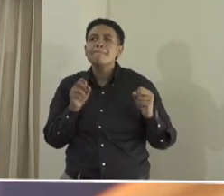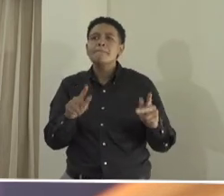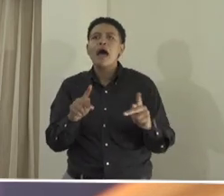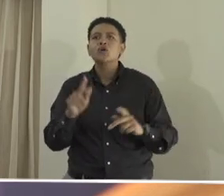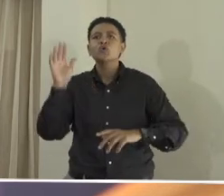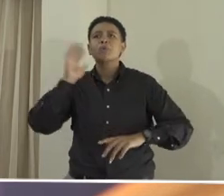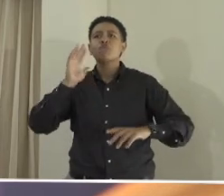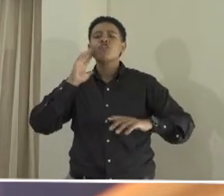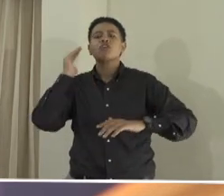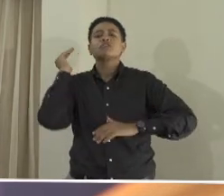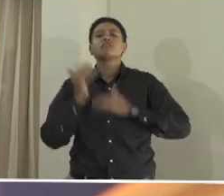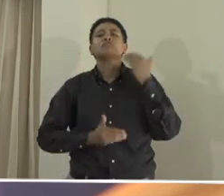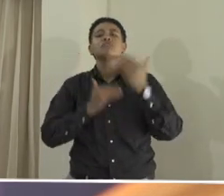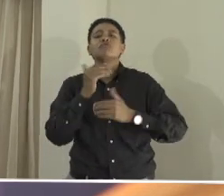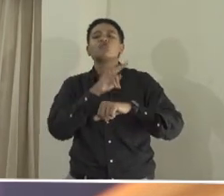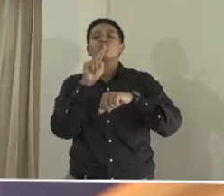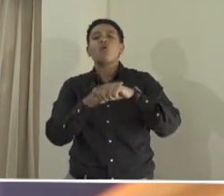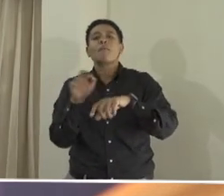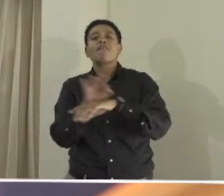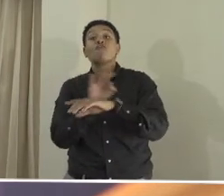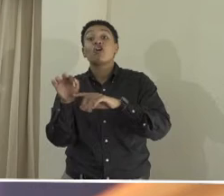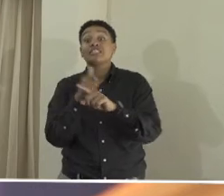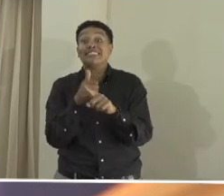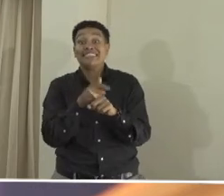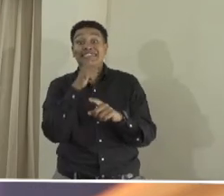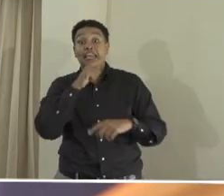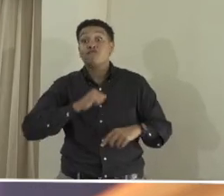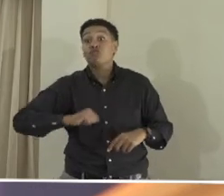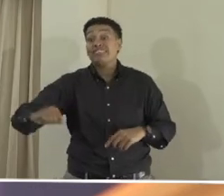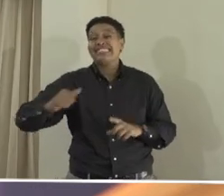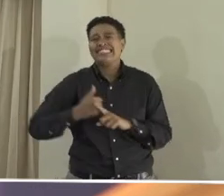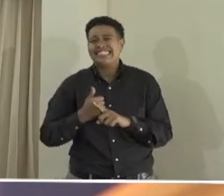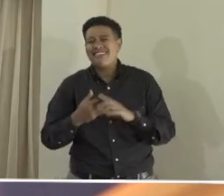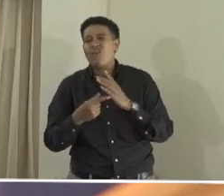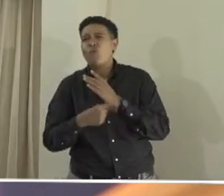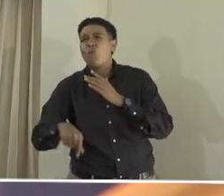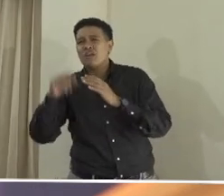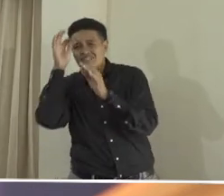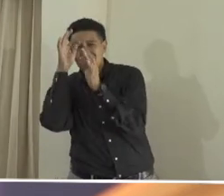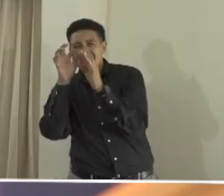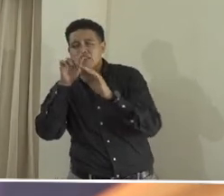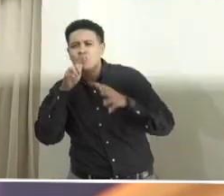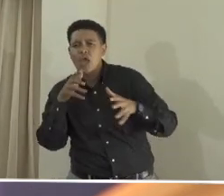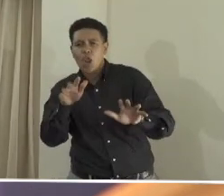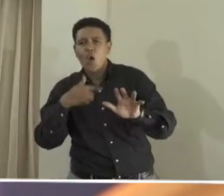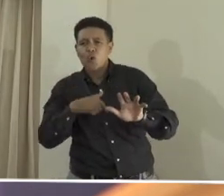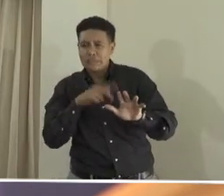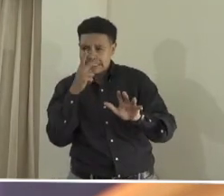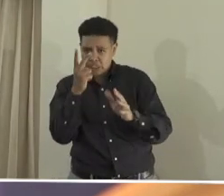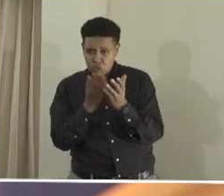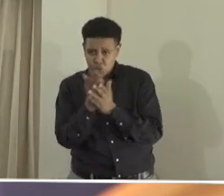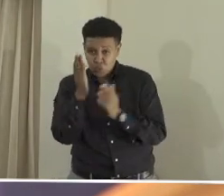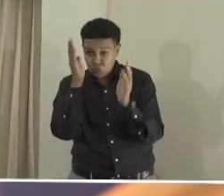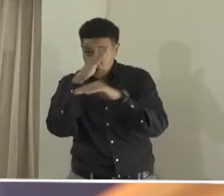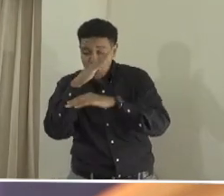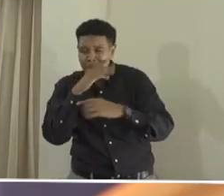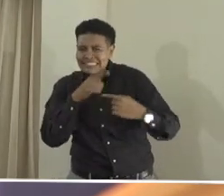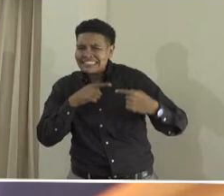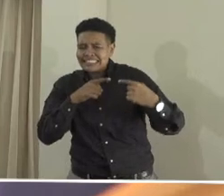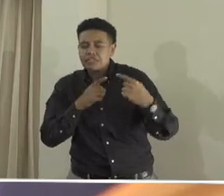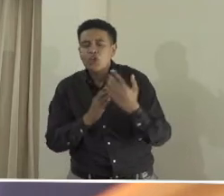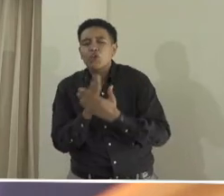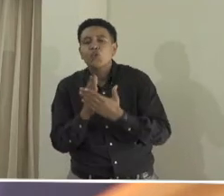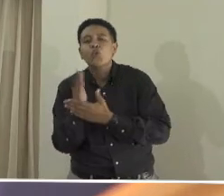functioning. Resilient faith is a quality of faith that enables us to see through trouble and trials and